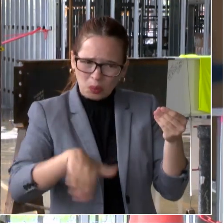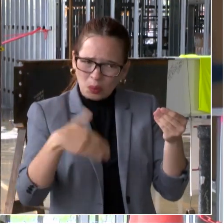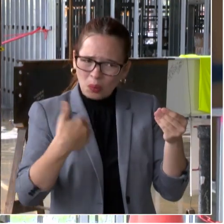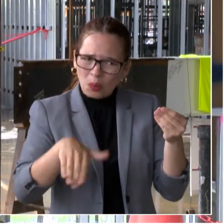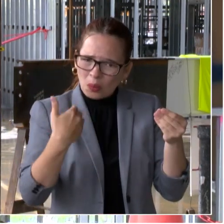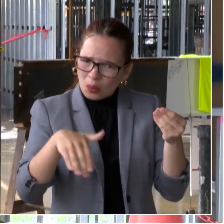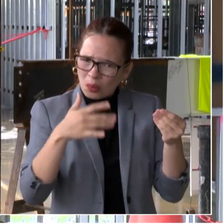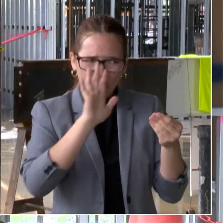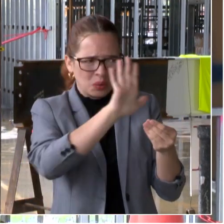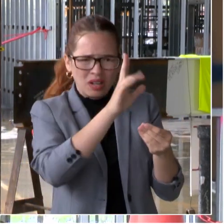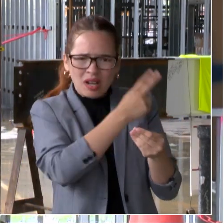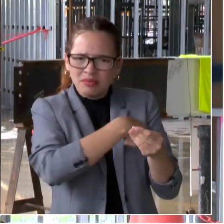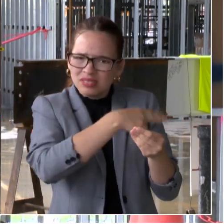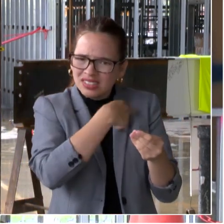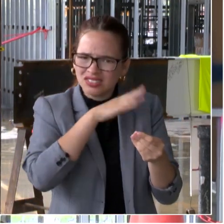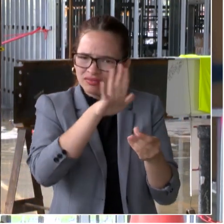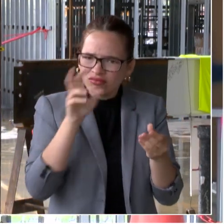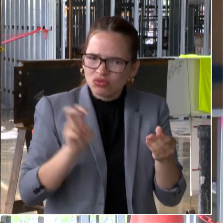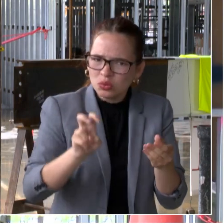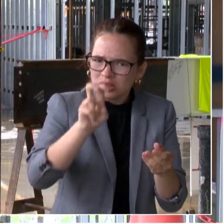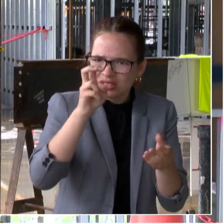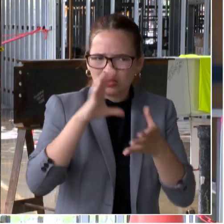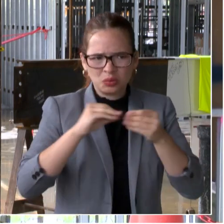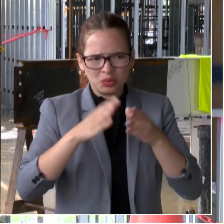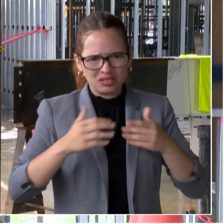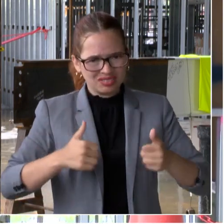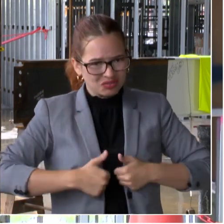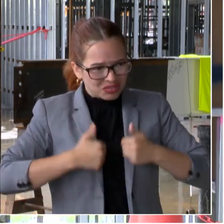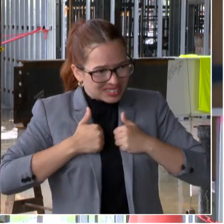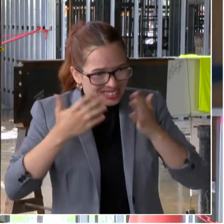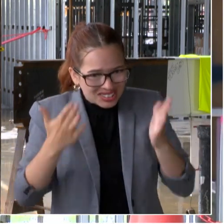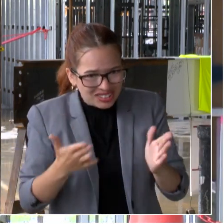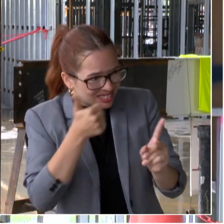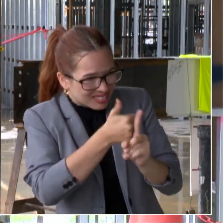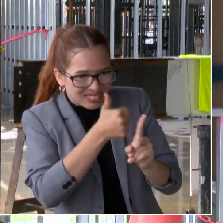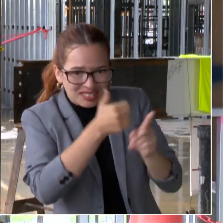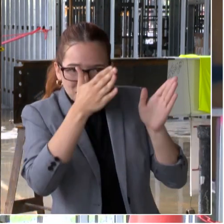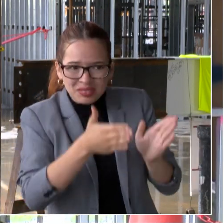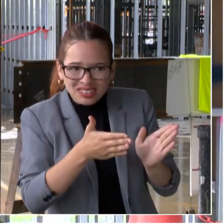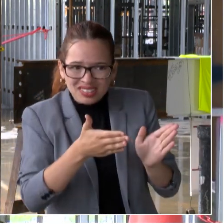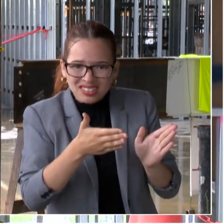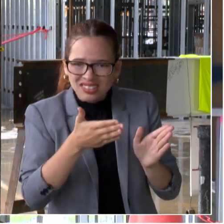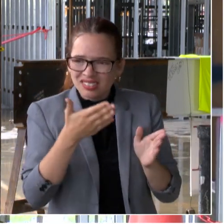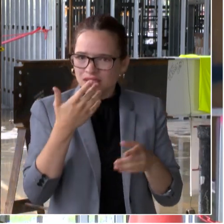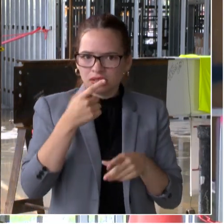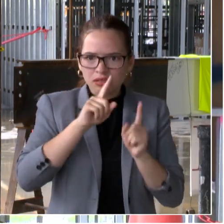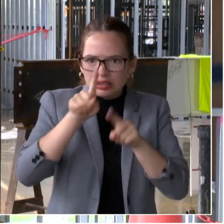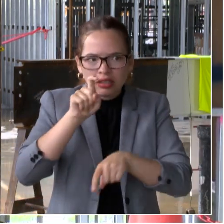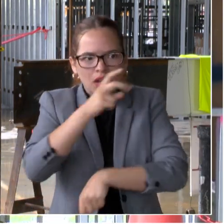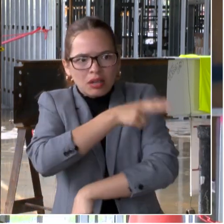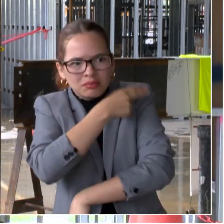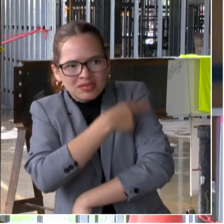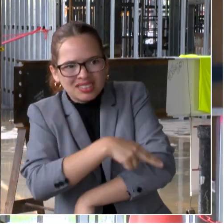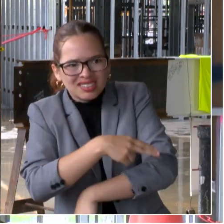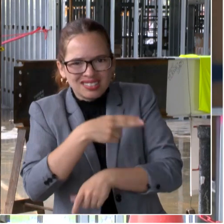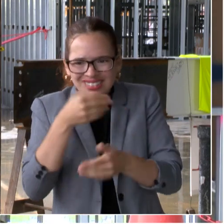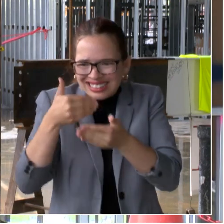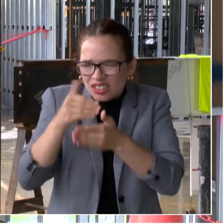is working on this hospital near his home, and a dad who